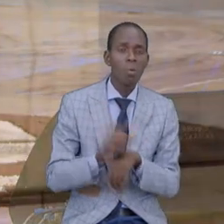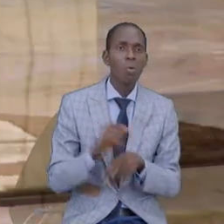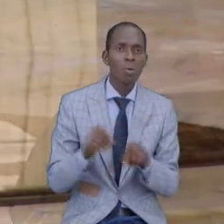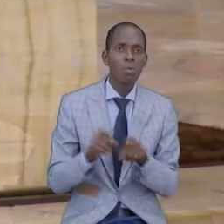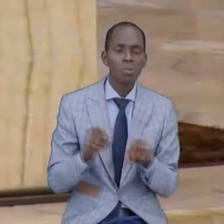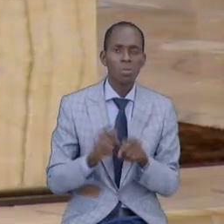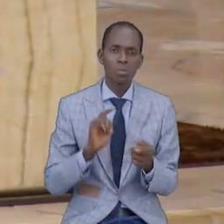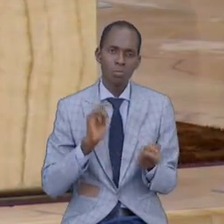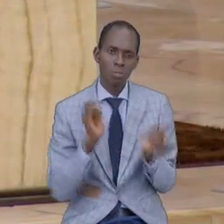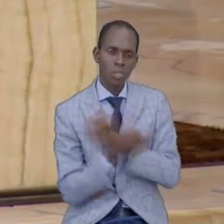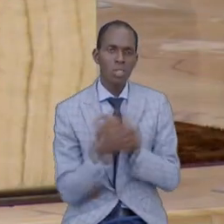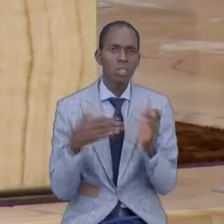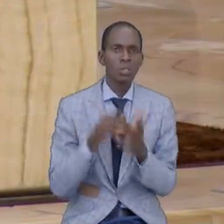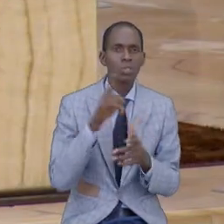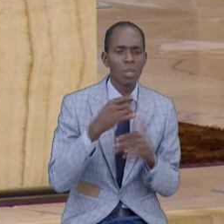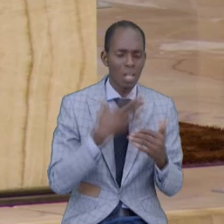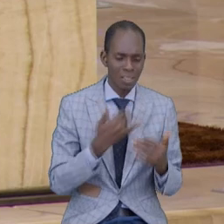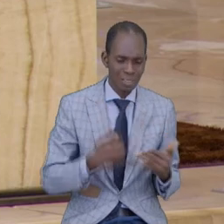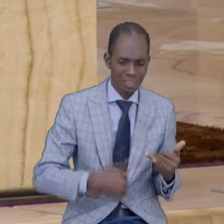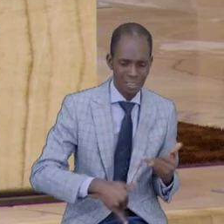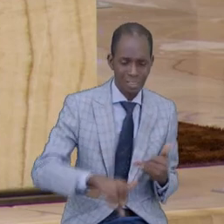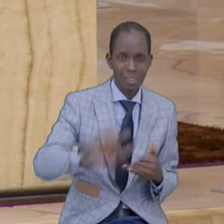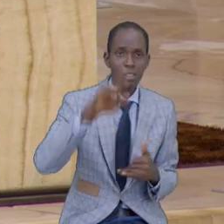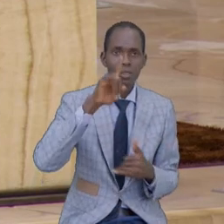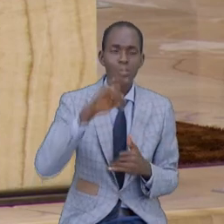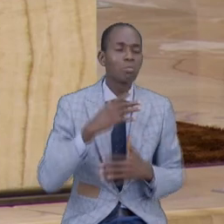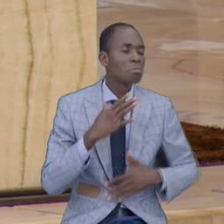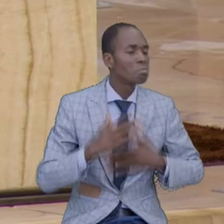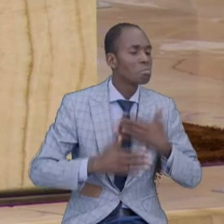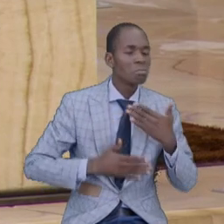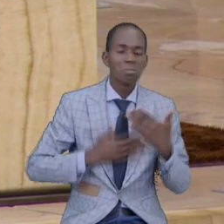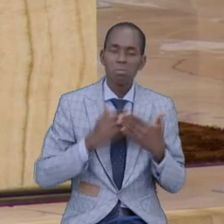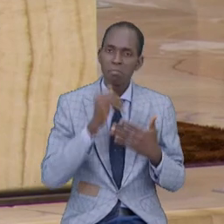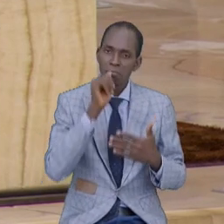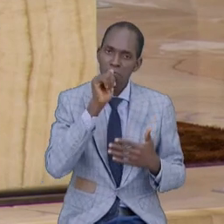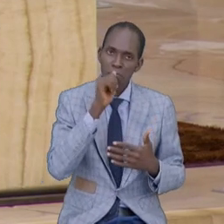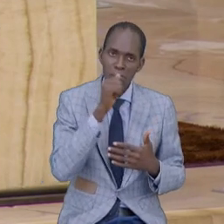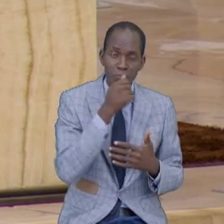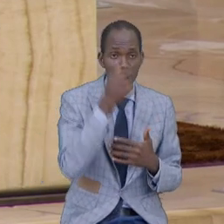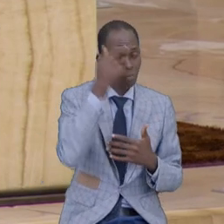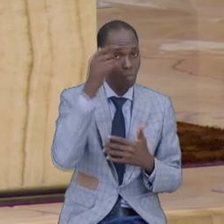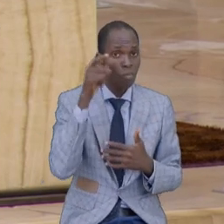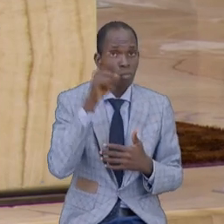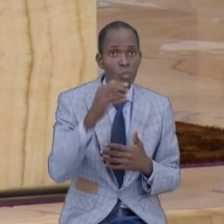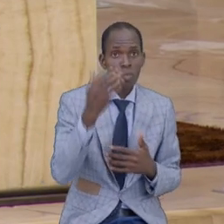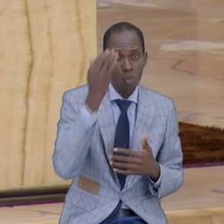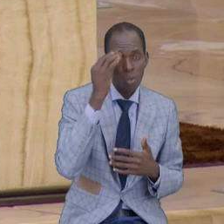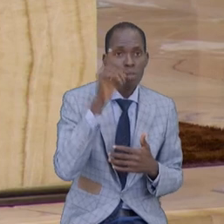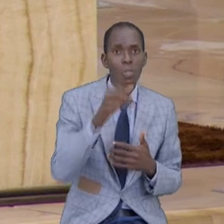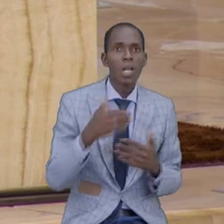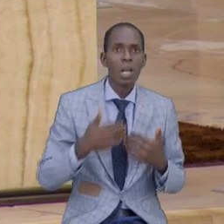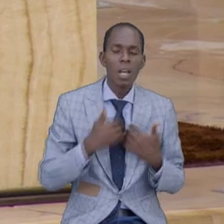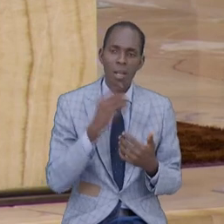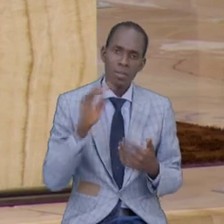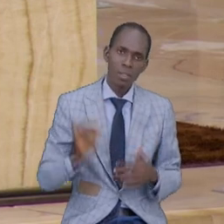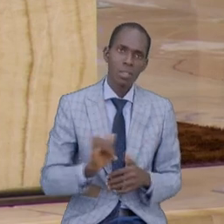you, and yet joyfully you endured, because you know you have